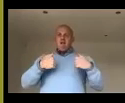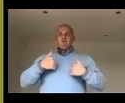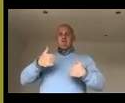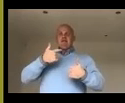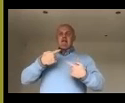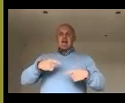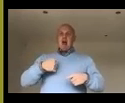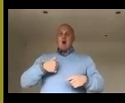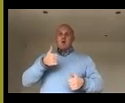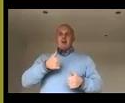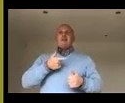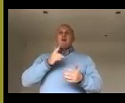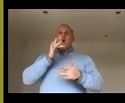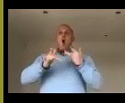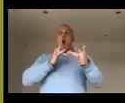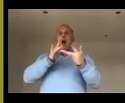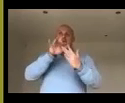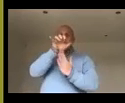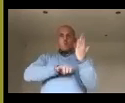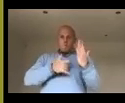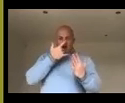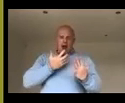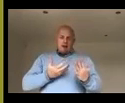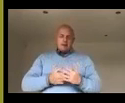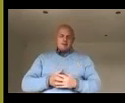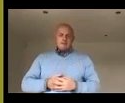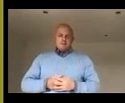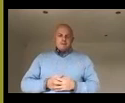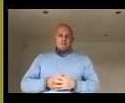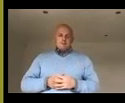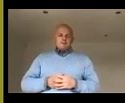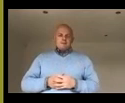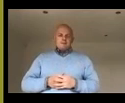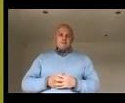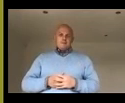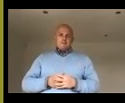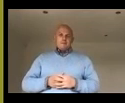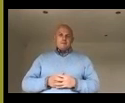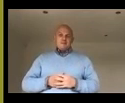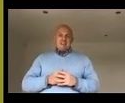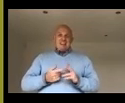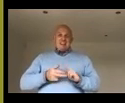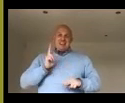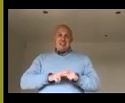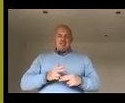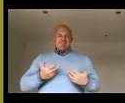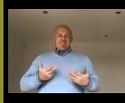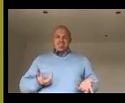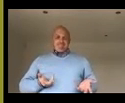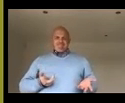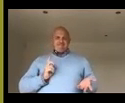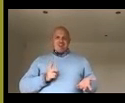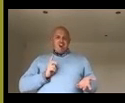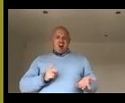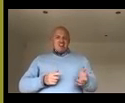the online form. Now, there's an important little point here. If you can't complete the form online, get in touch